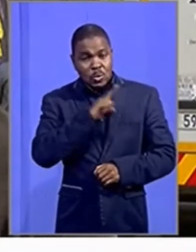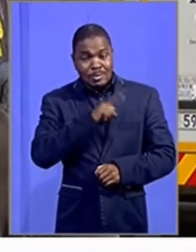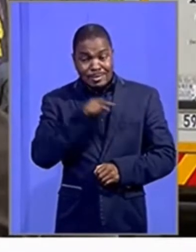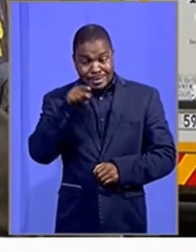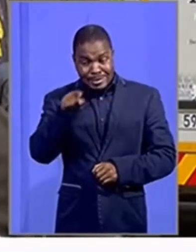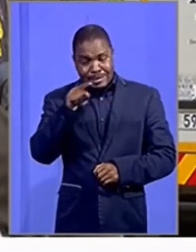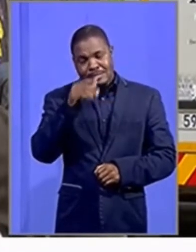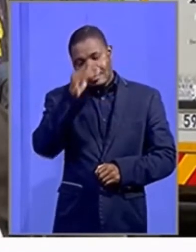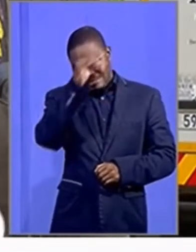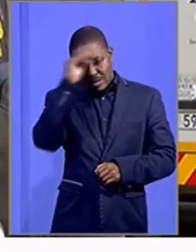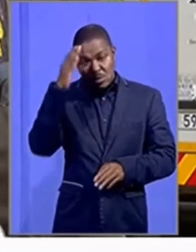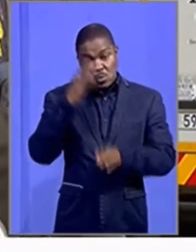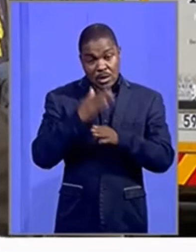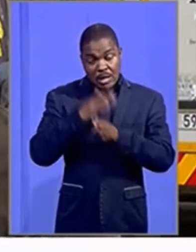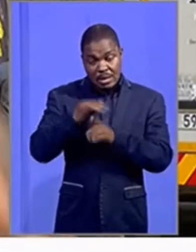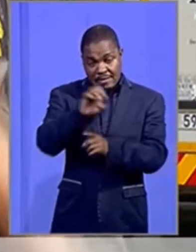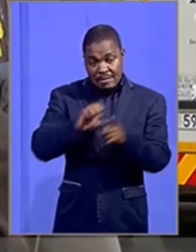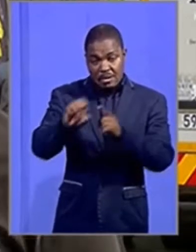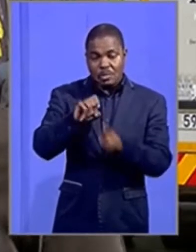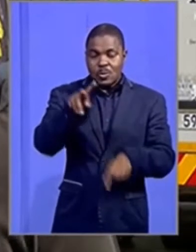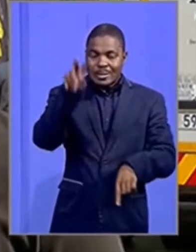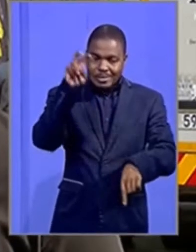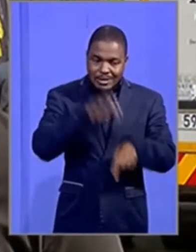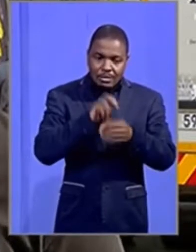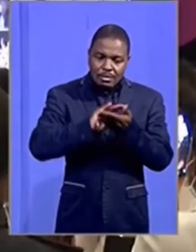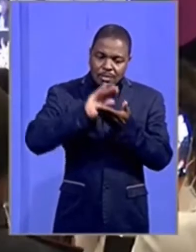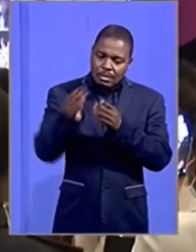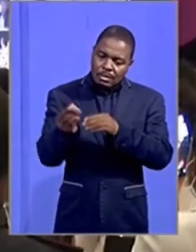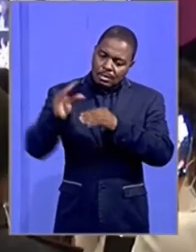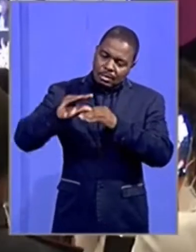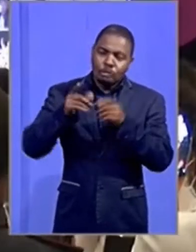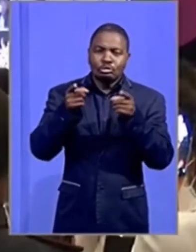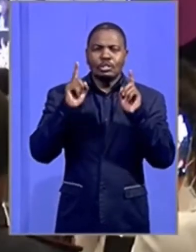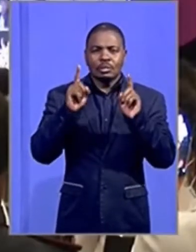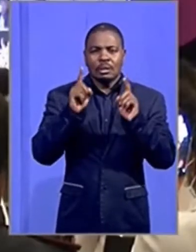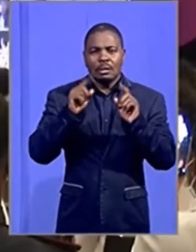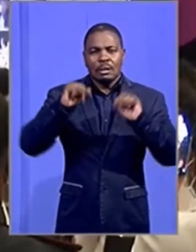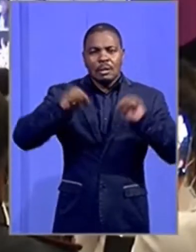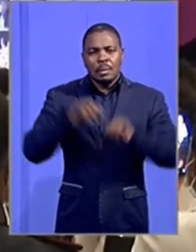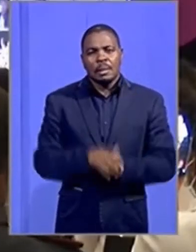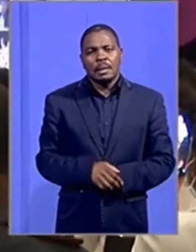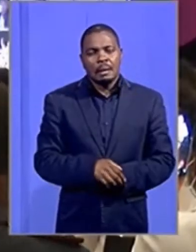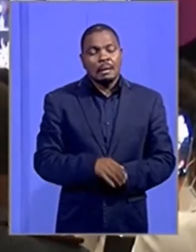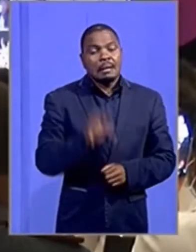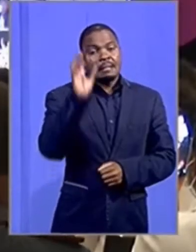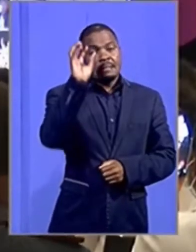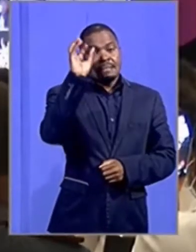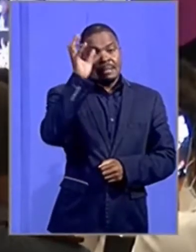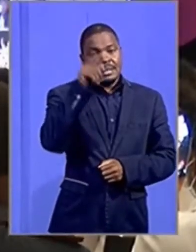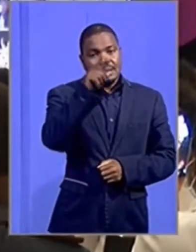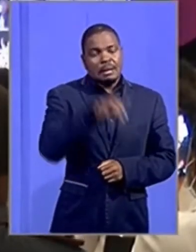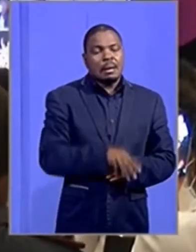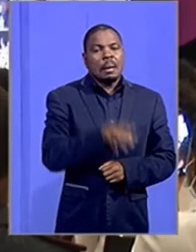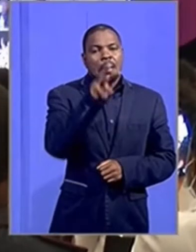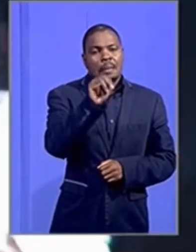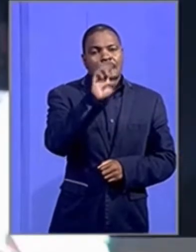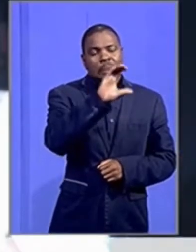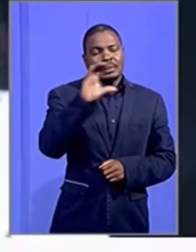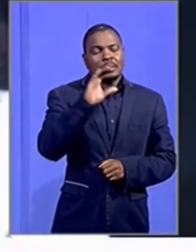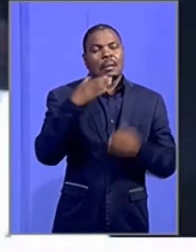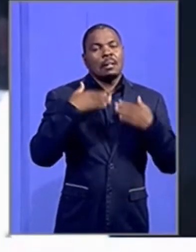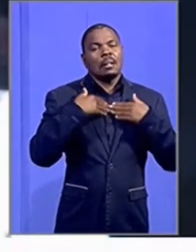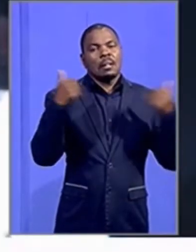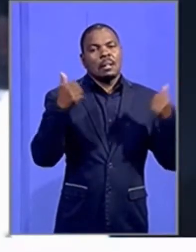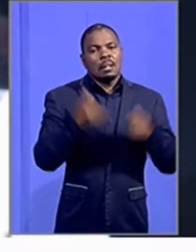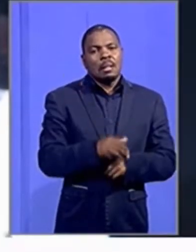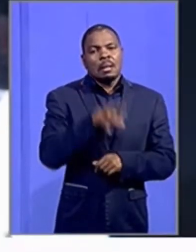nurses work under, they need to have a danger allowance. Ka Free State molokgotla petišo ya maphelo Tseo o